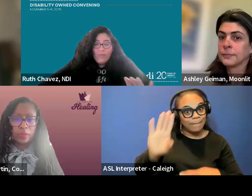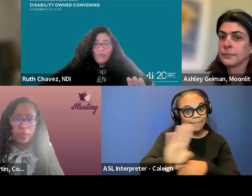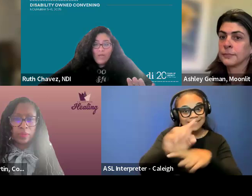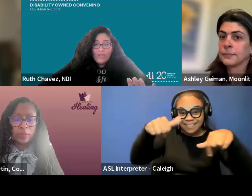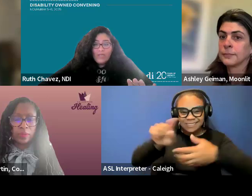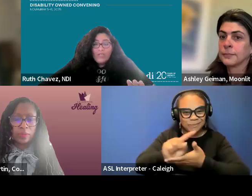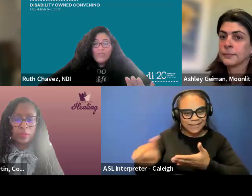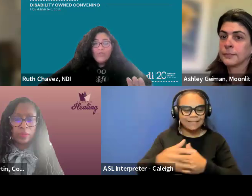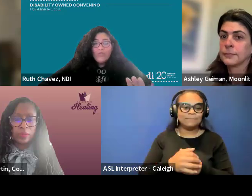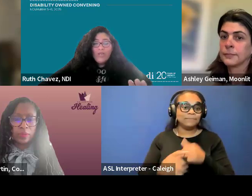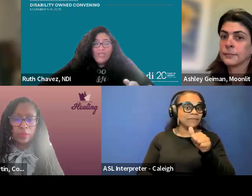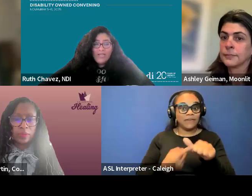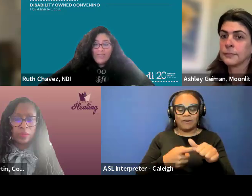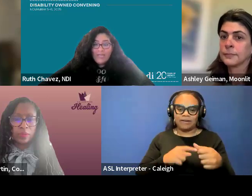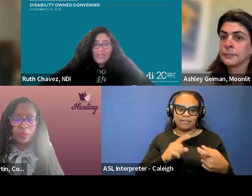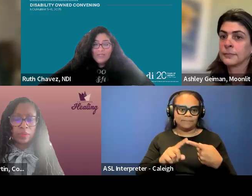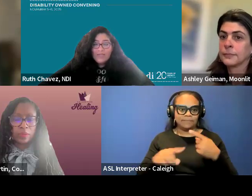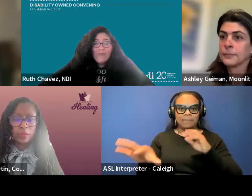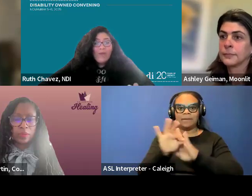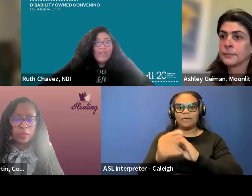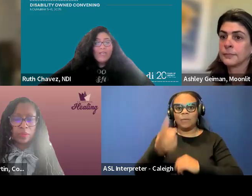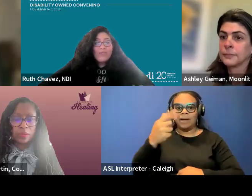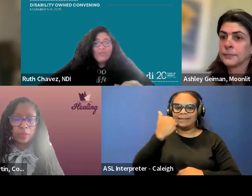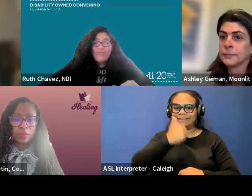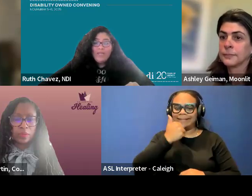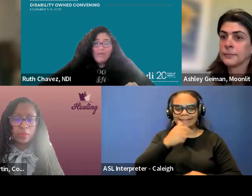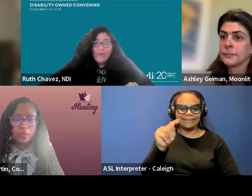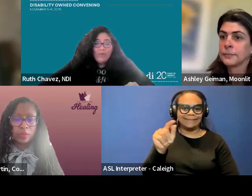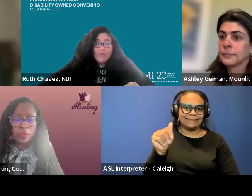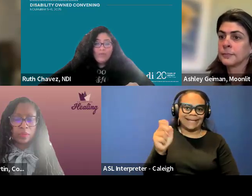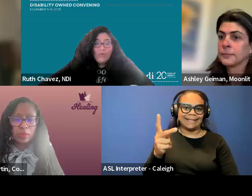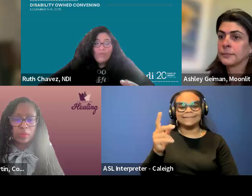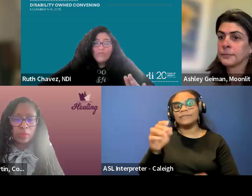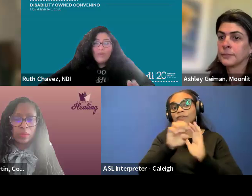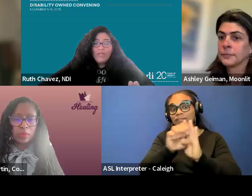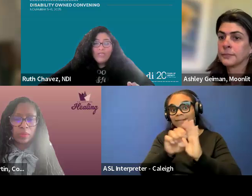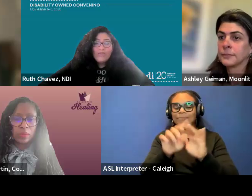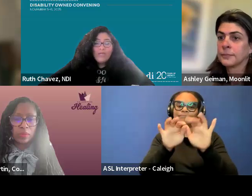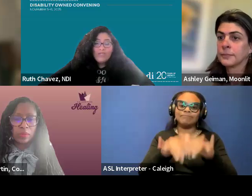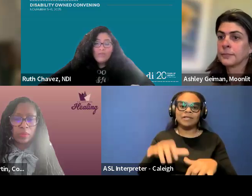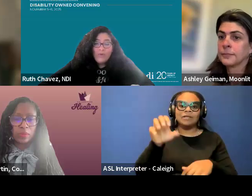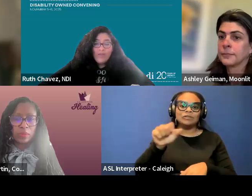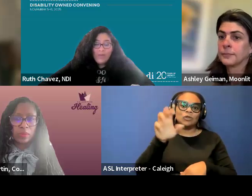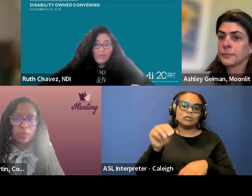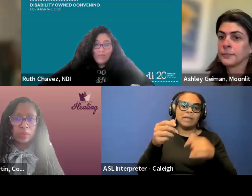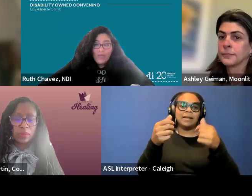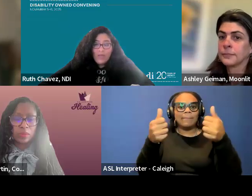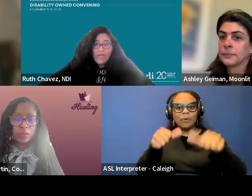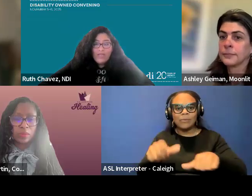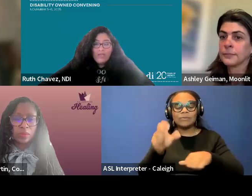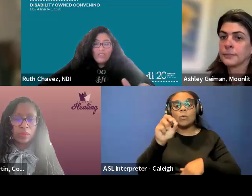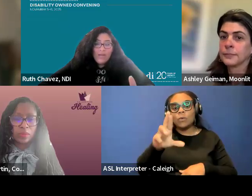So number 1, choose one daily task, like writing a social media post or responding to customer